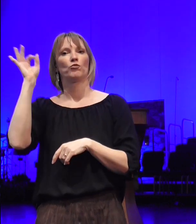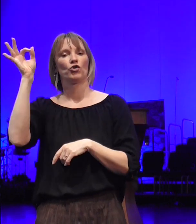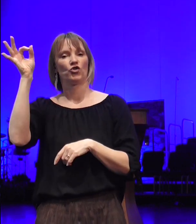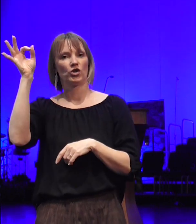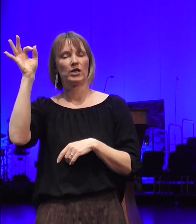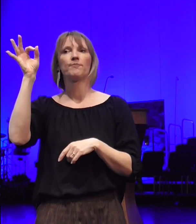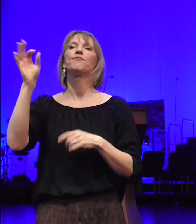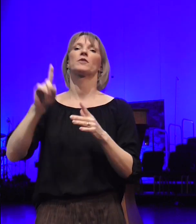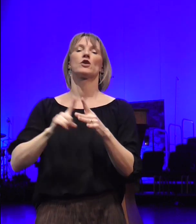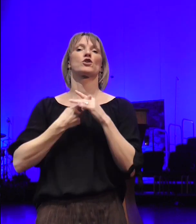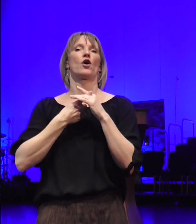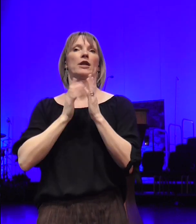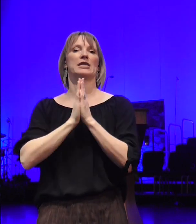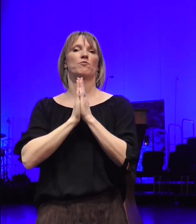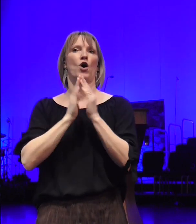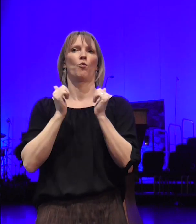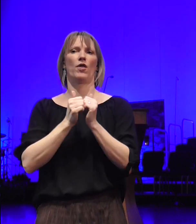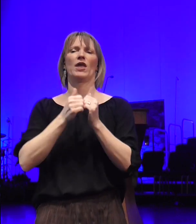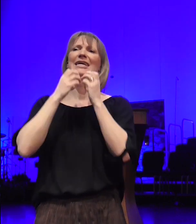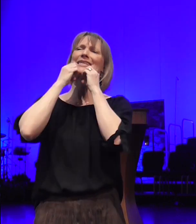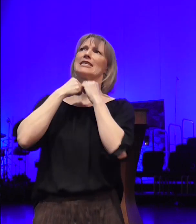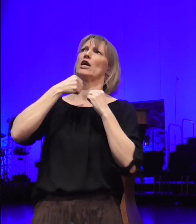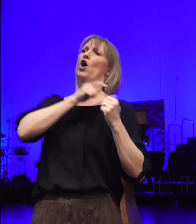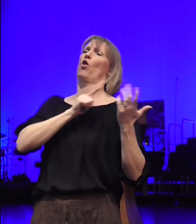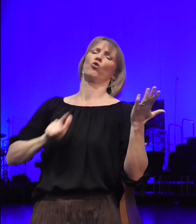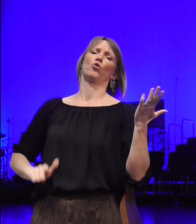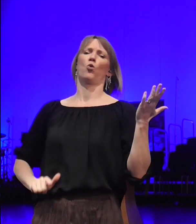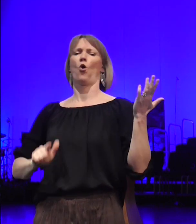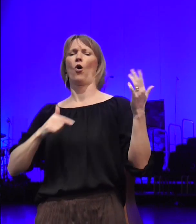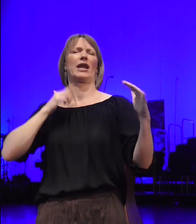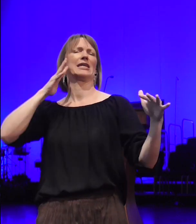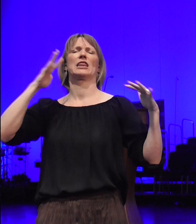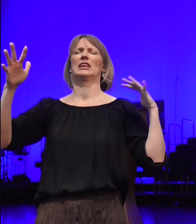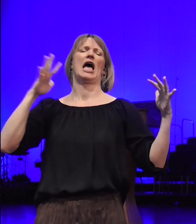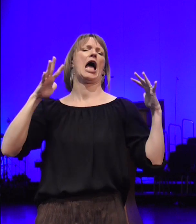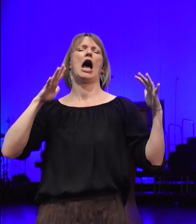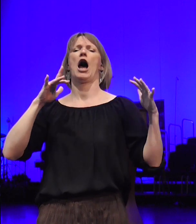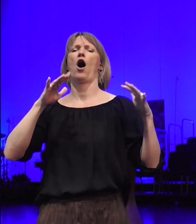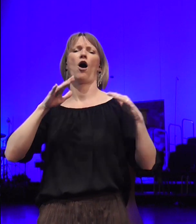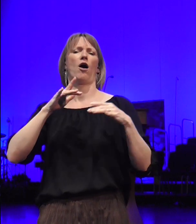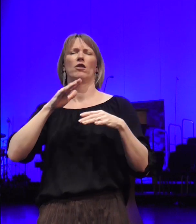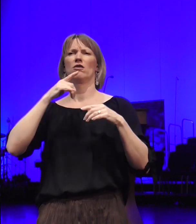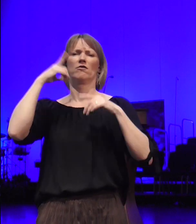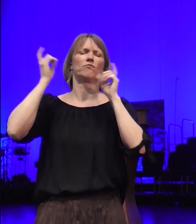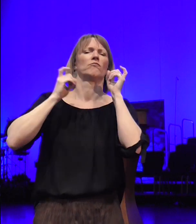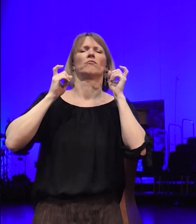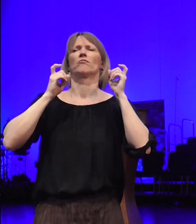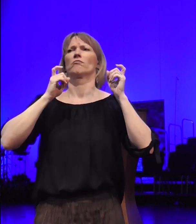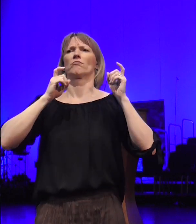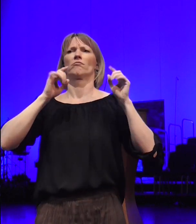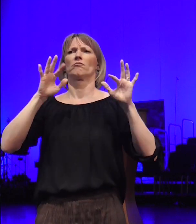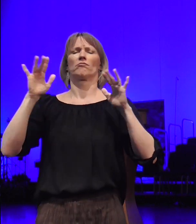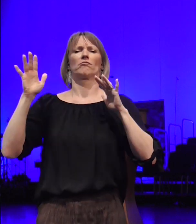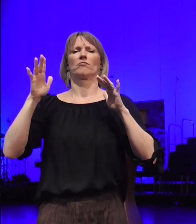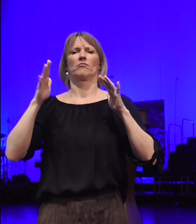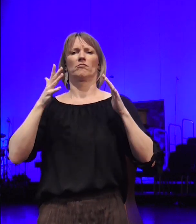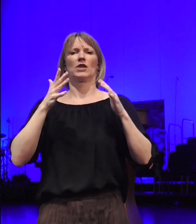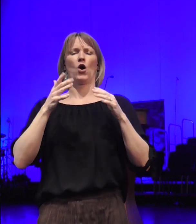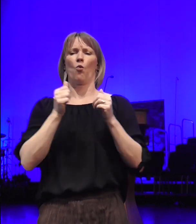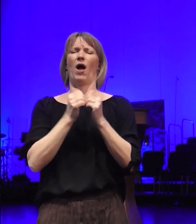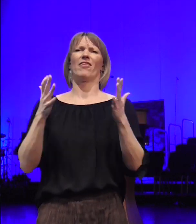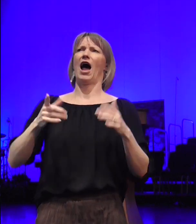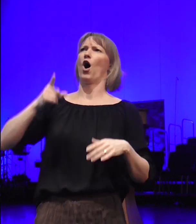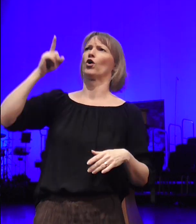and he began his prayer with, "Dear Lord," and he was really loud, and he had this rapturous look on his face, and I want to get what he said.